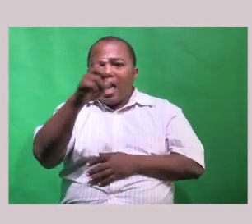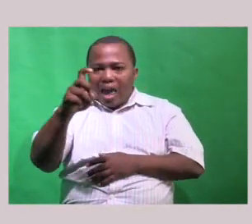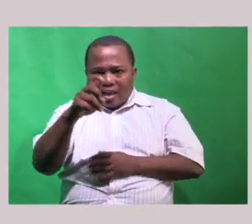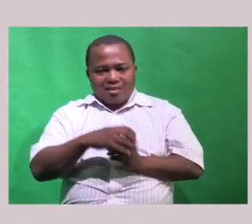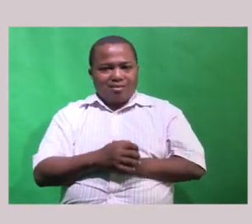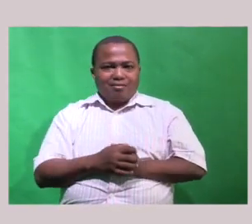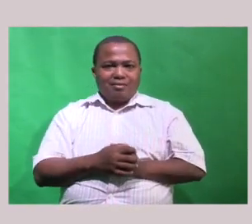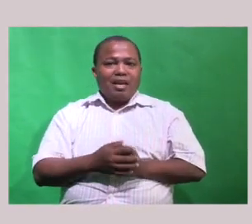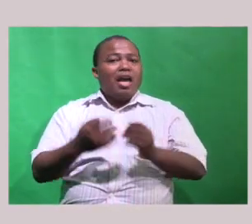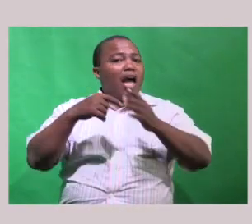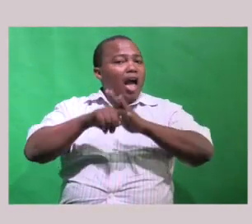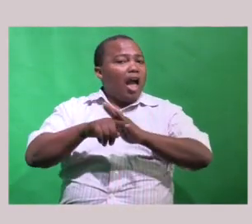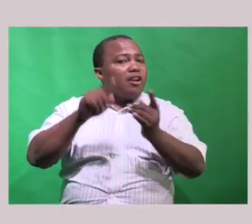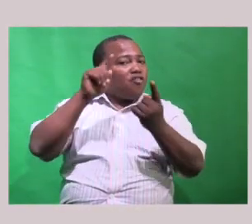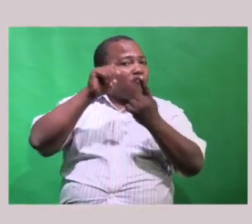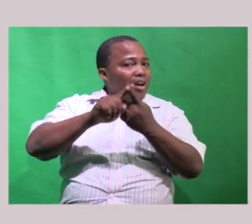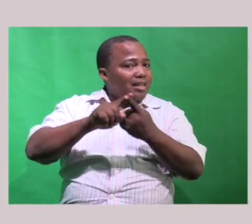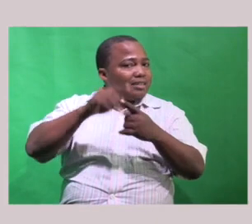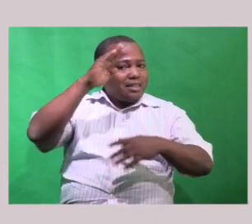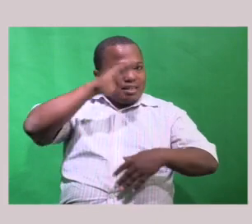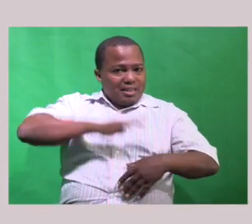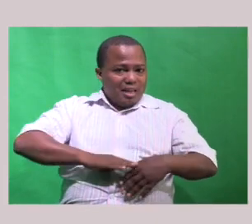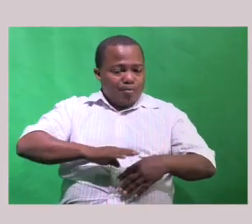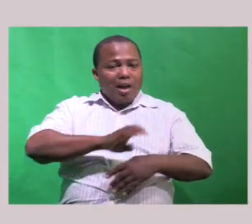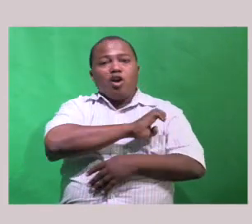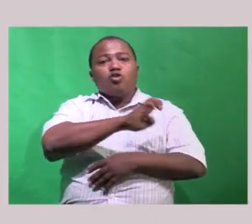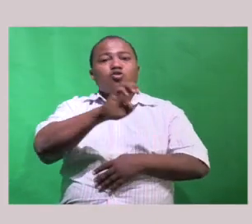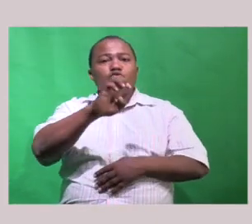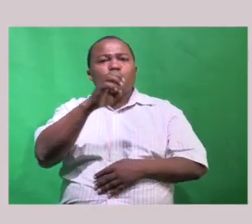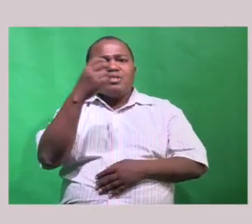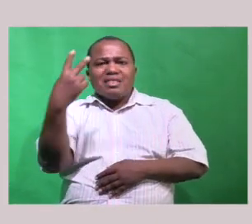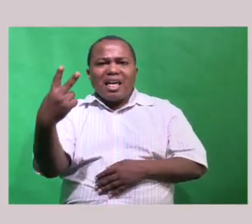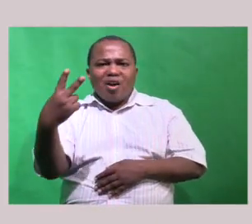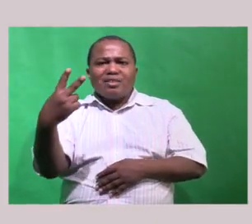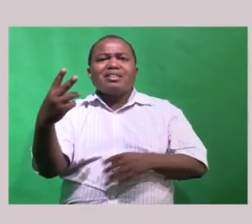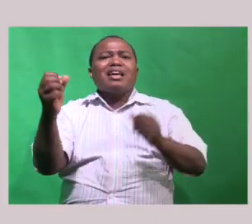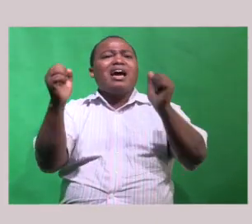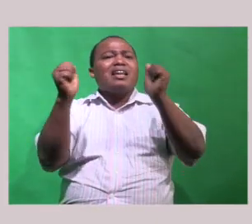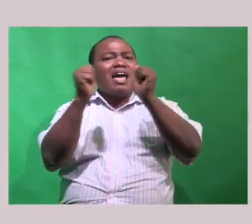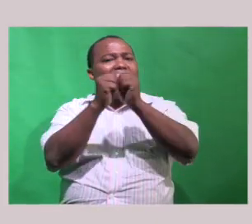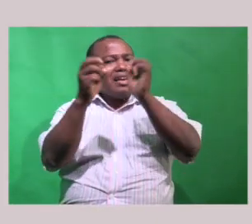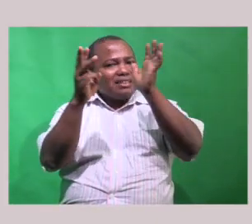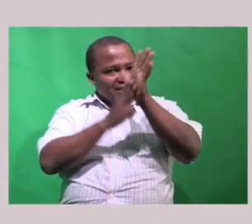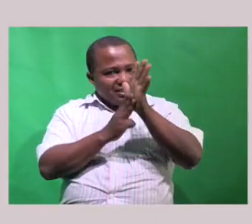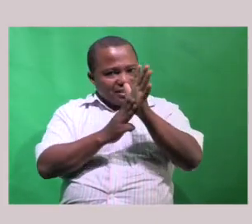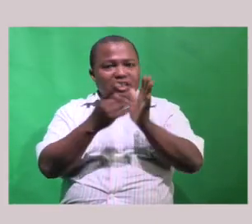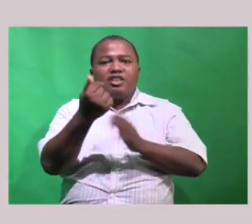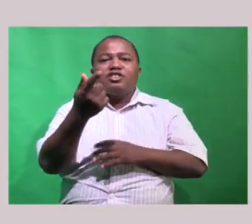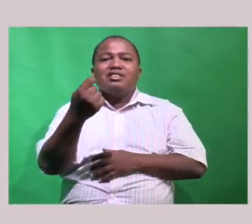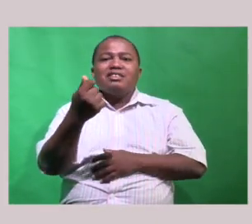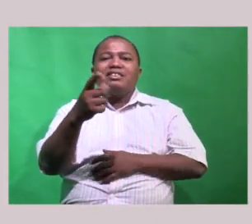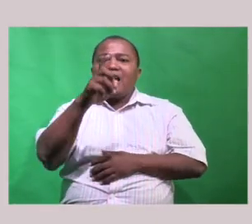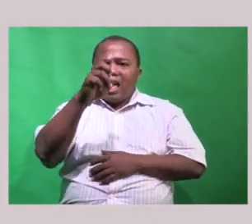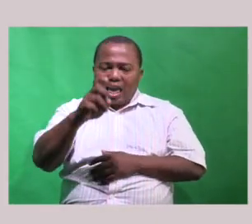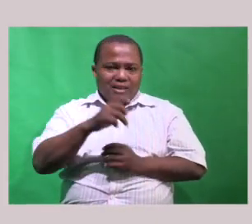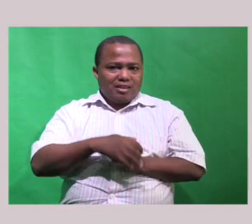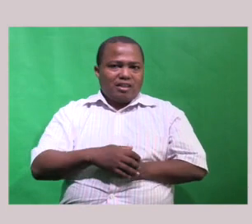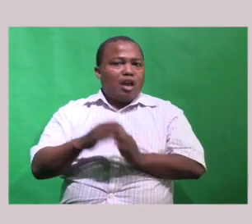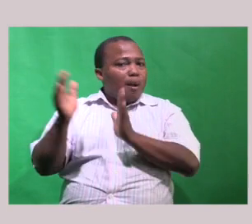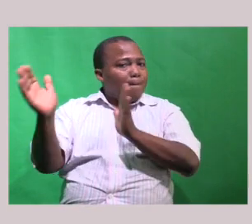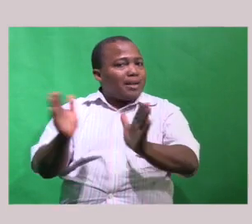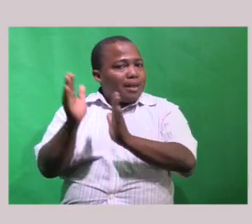31st December 2018 Tanzania shillings X, prepaid as at 31st